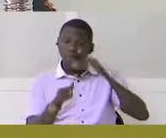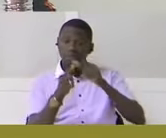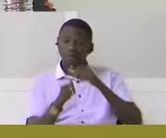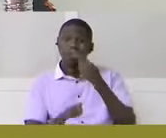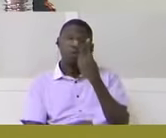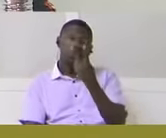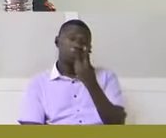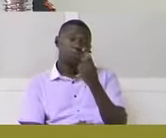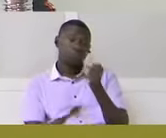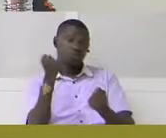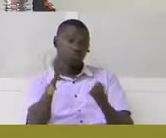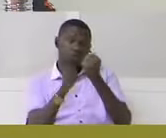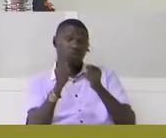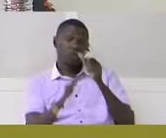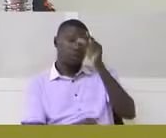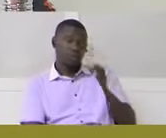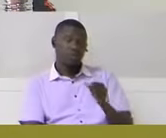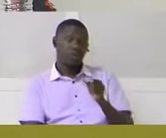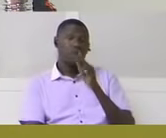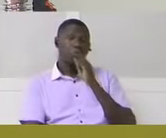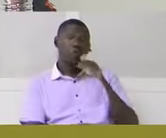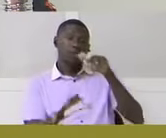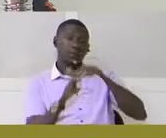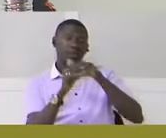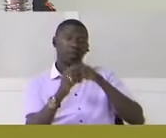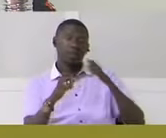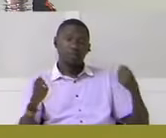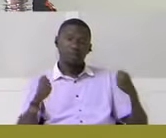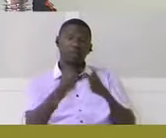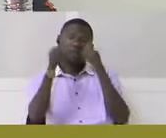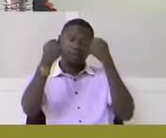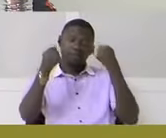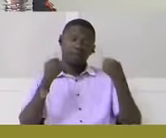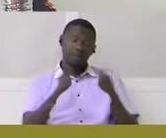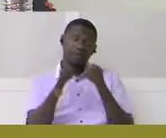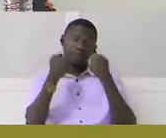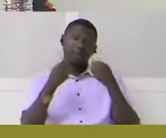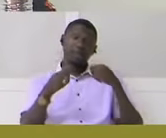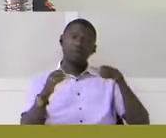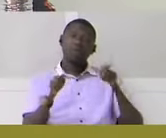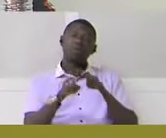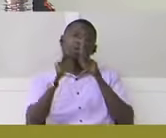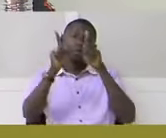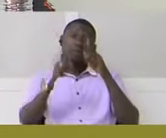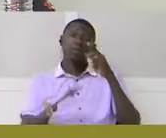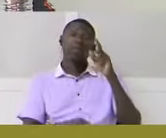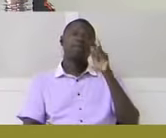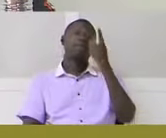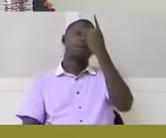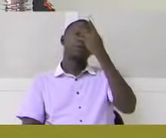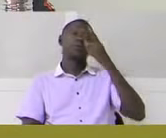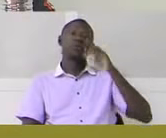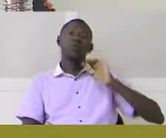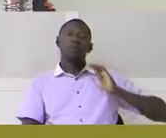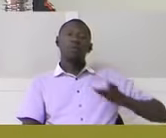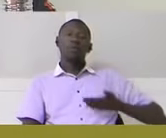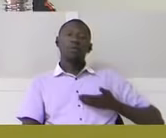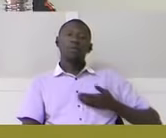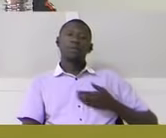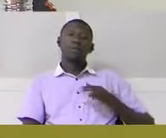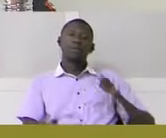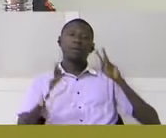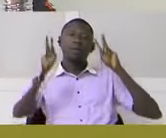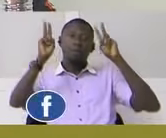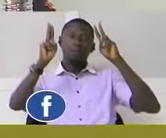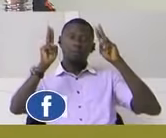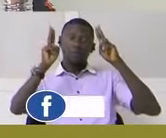two convoy drivers who were involved in an accident with the first lady? Malum fo yakino si bula convoy driver